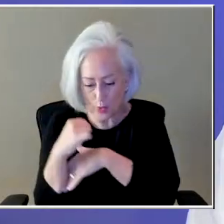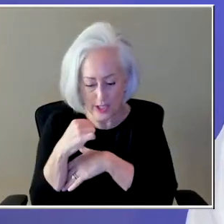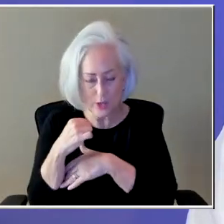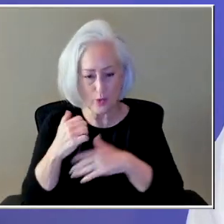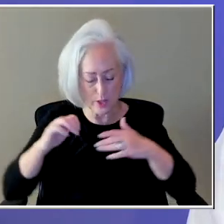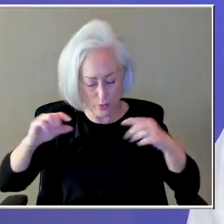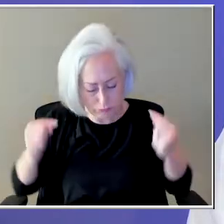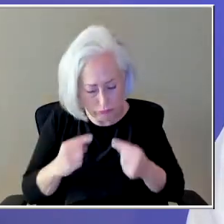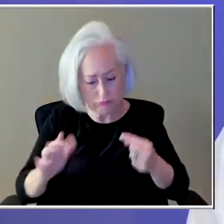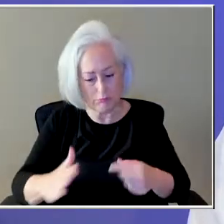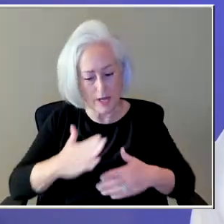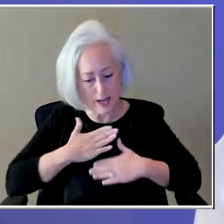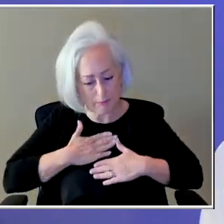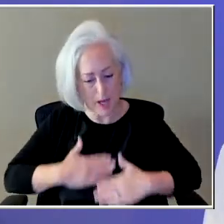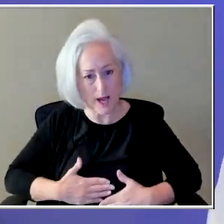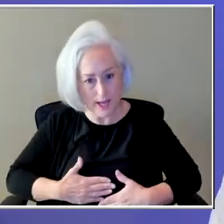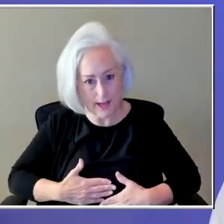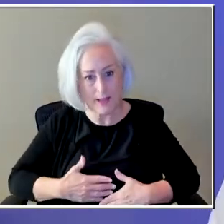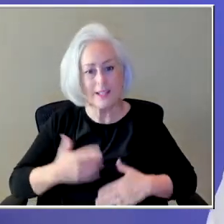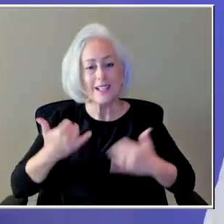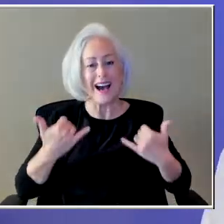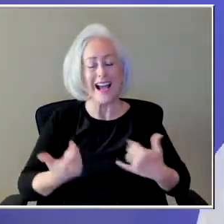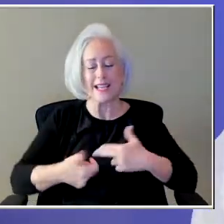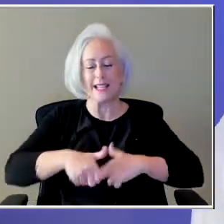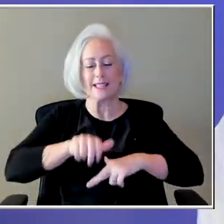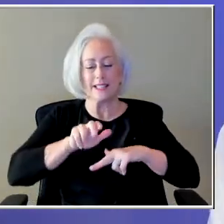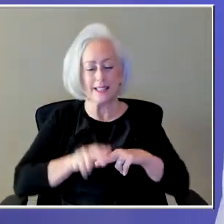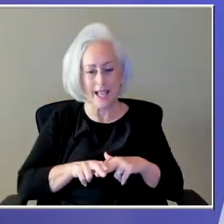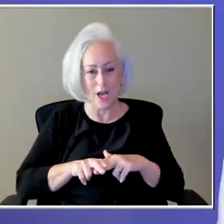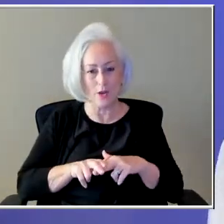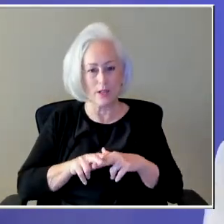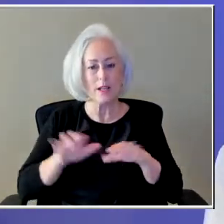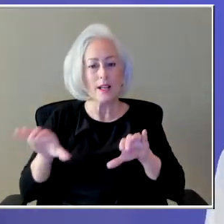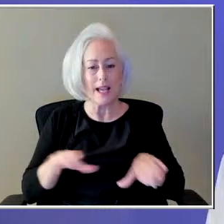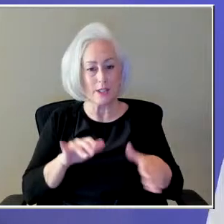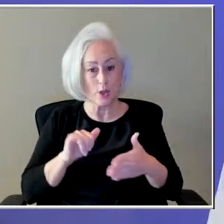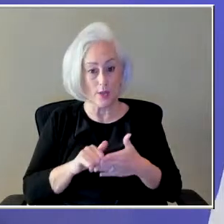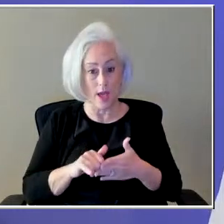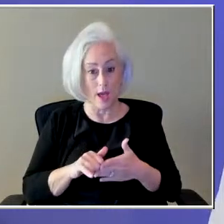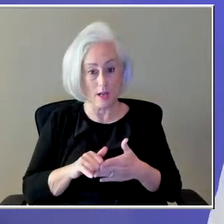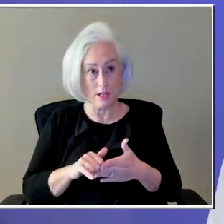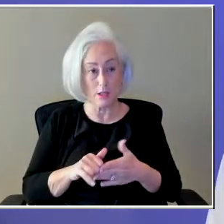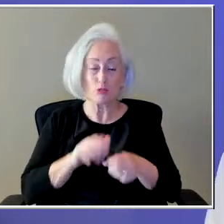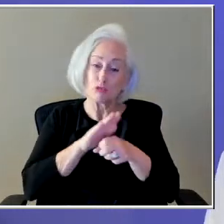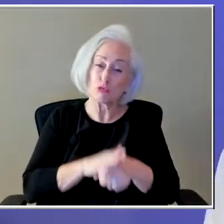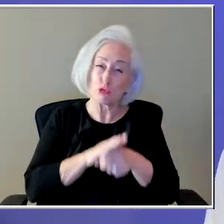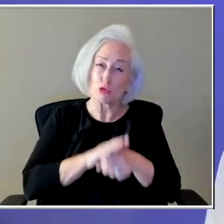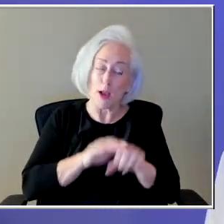position. The stress level can be higher sometimes. It's easier on your eyes.